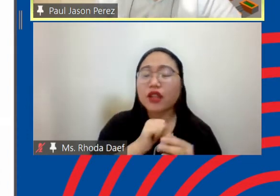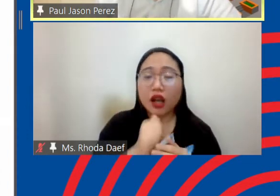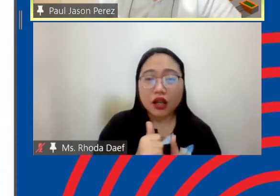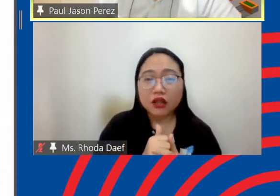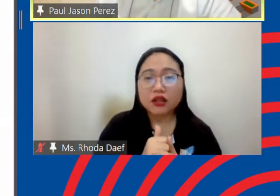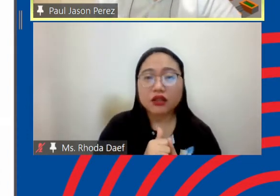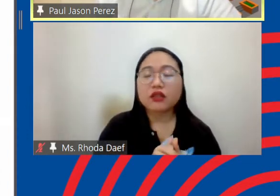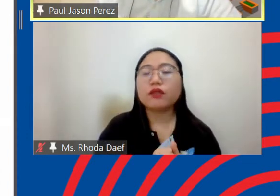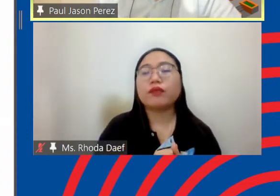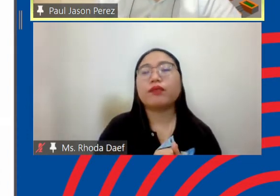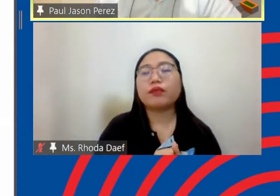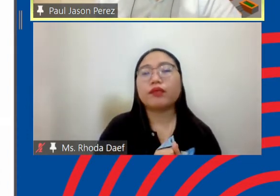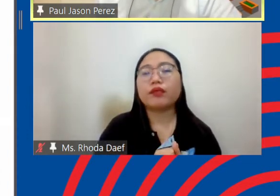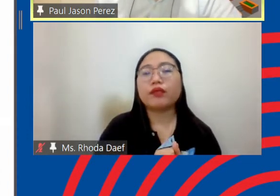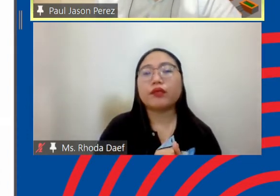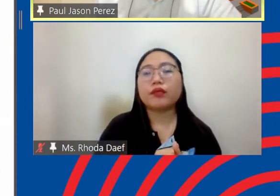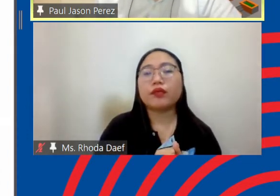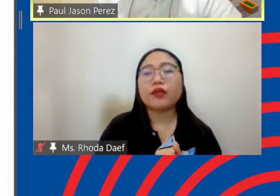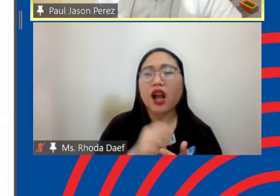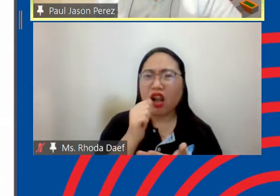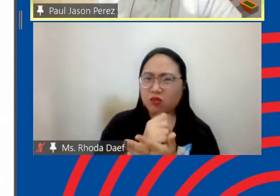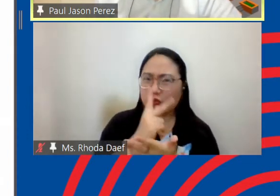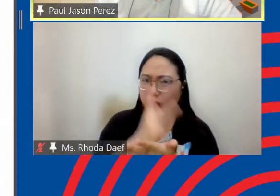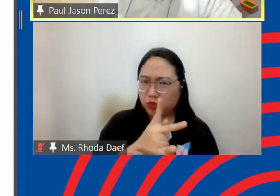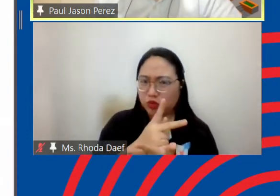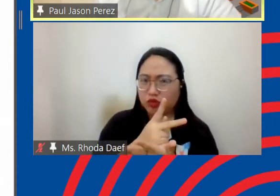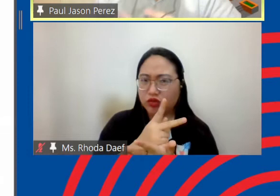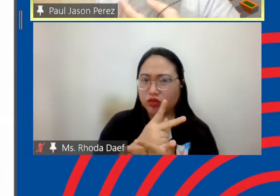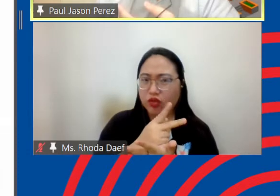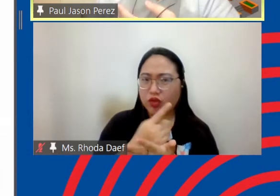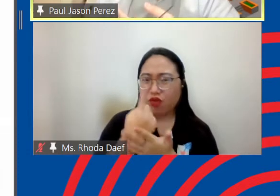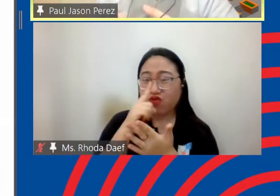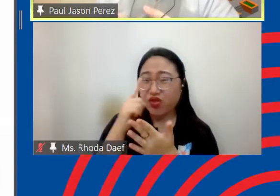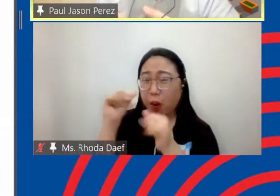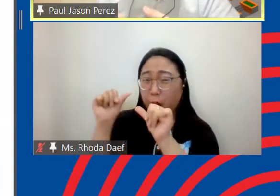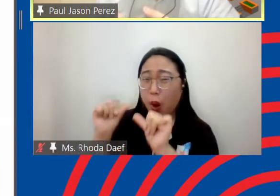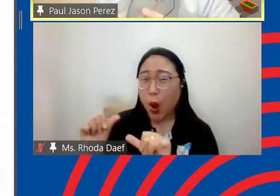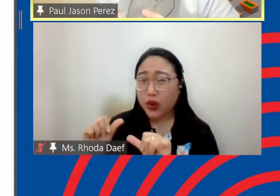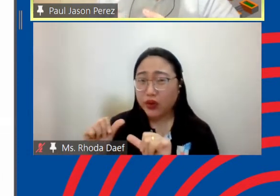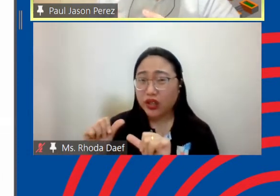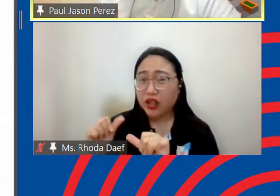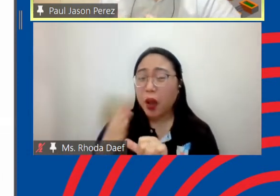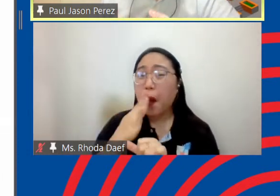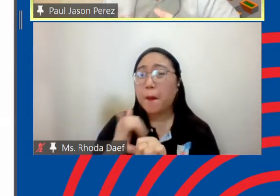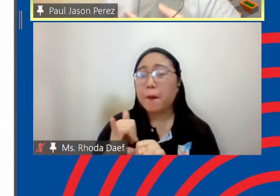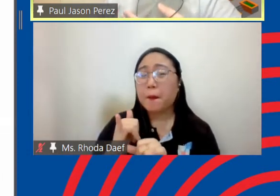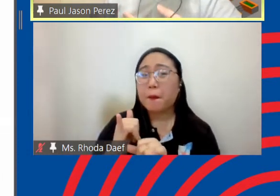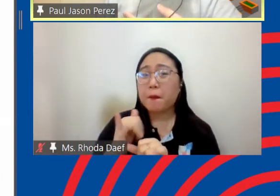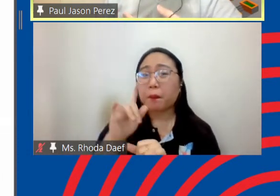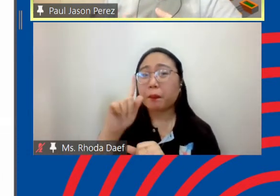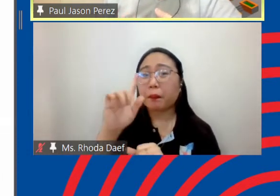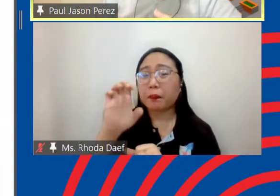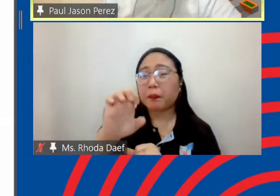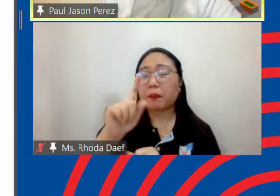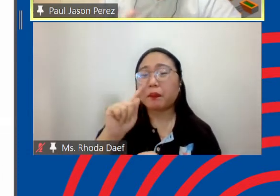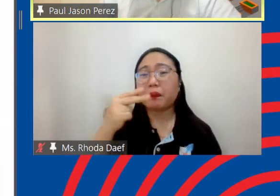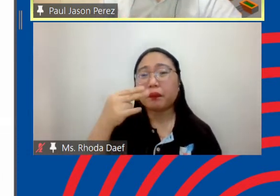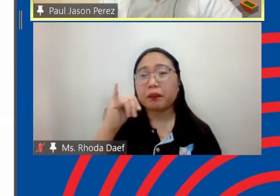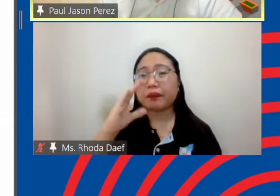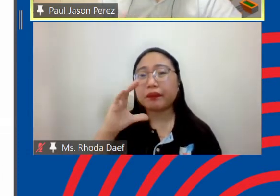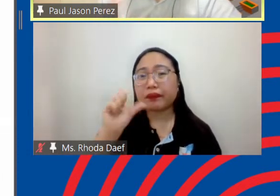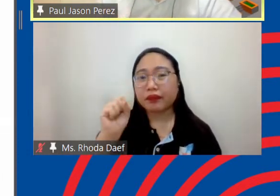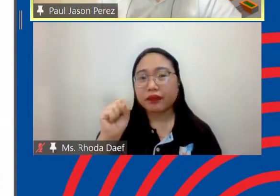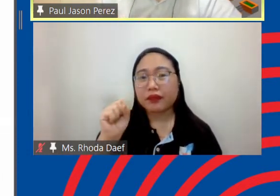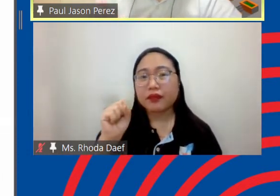then was it approved for publication by the ethics committee? No, so that's why ethics committee are